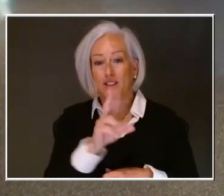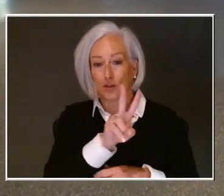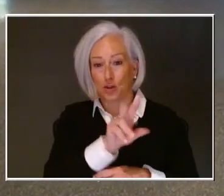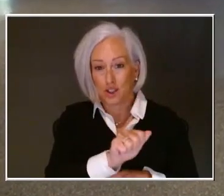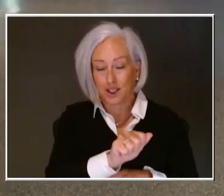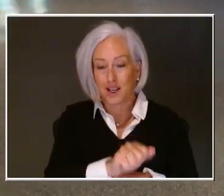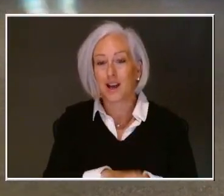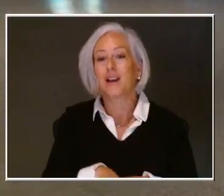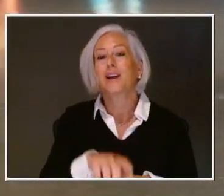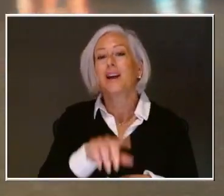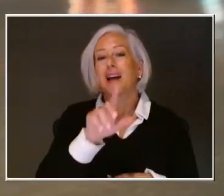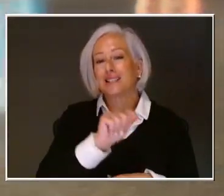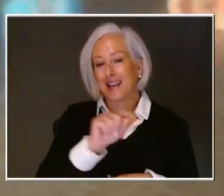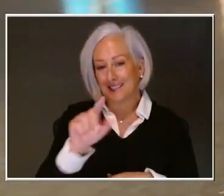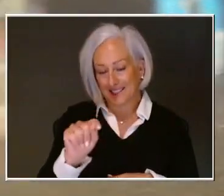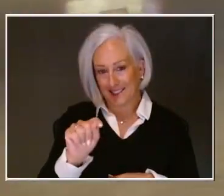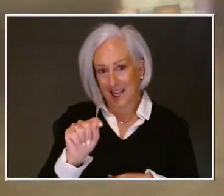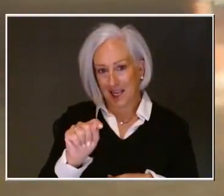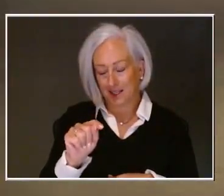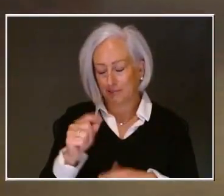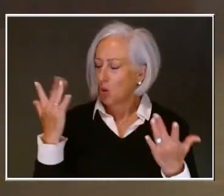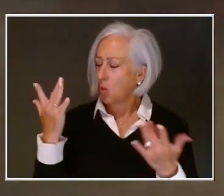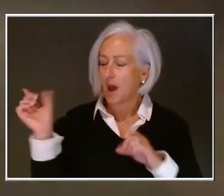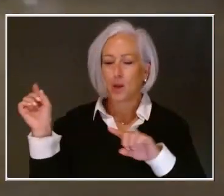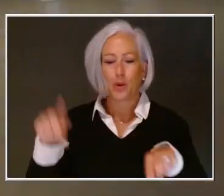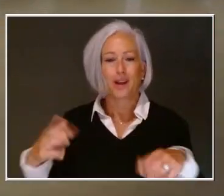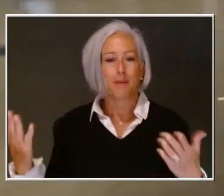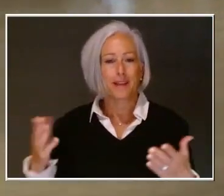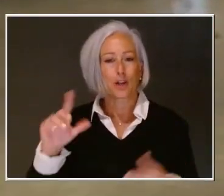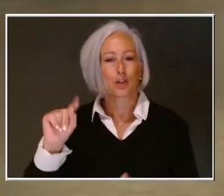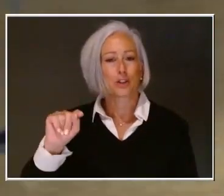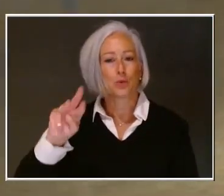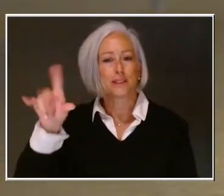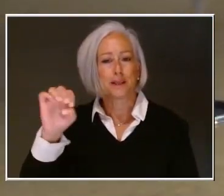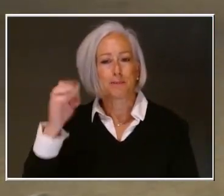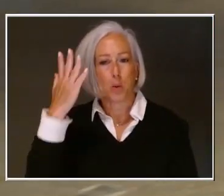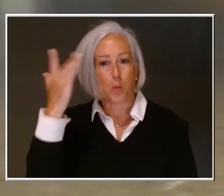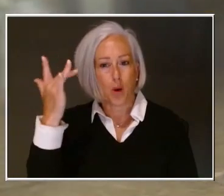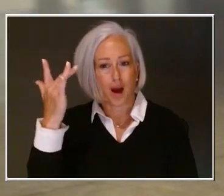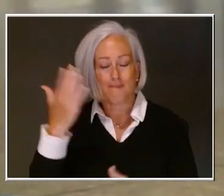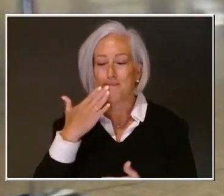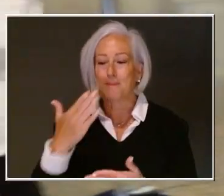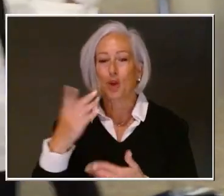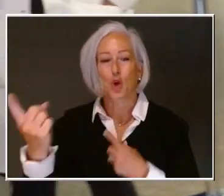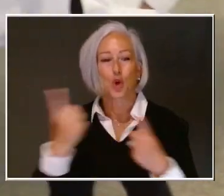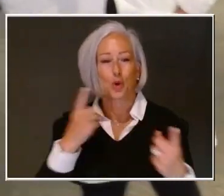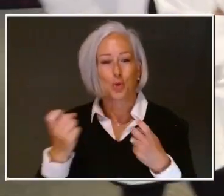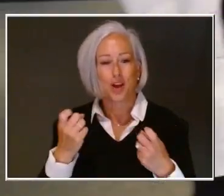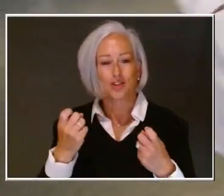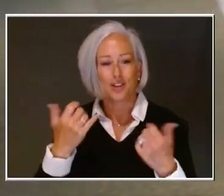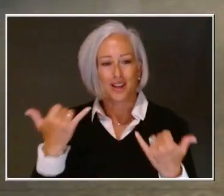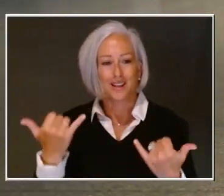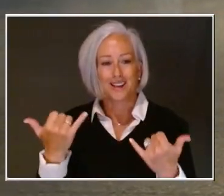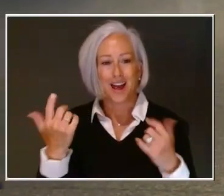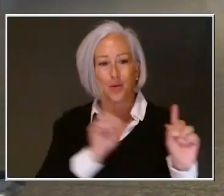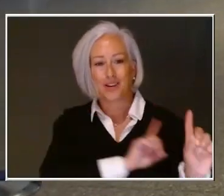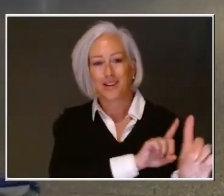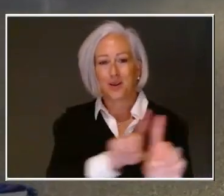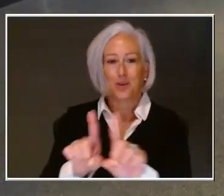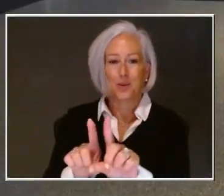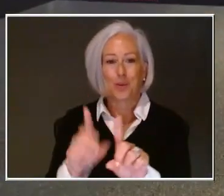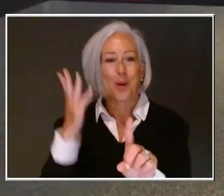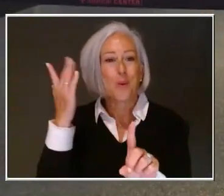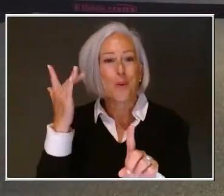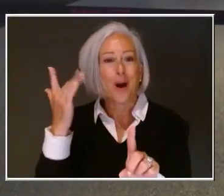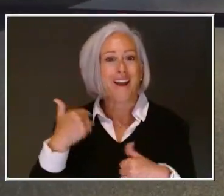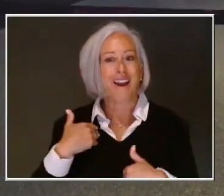T-Mobile Center. Well, that's a good question. I'm going to come this way around here with videographer Cliff, because we have our own primary care